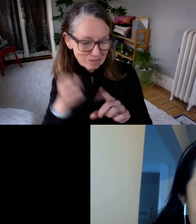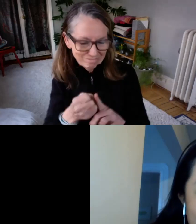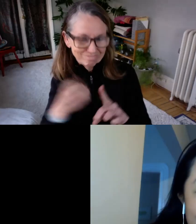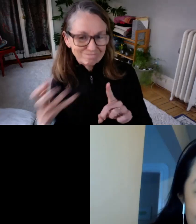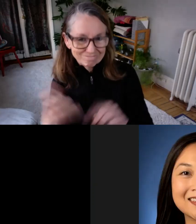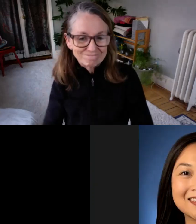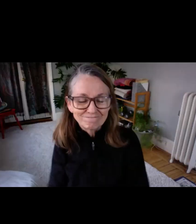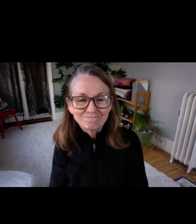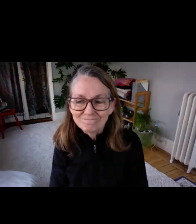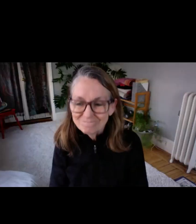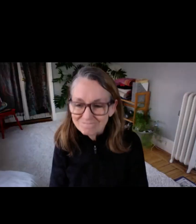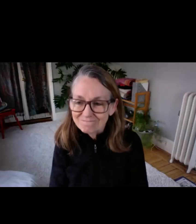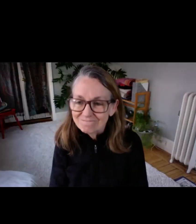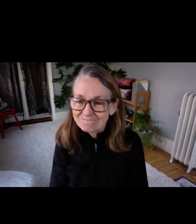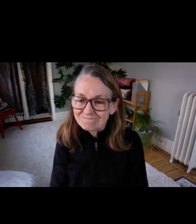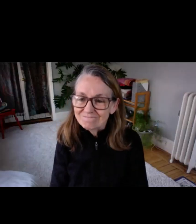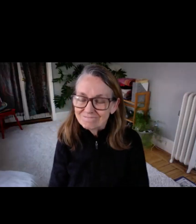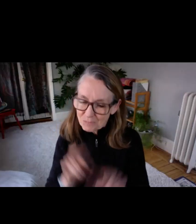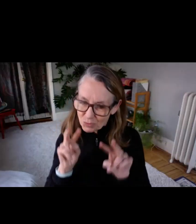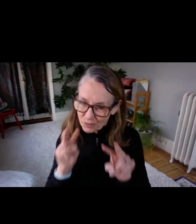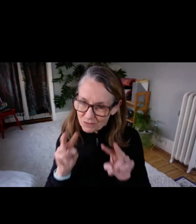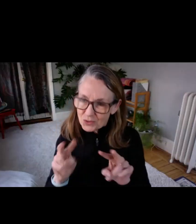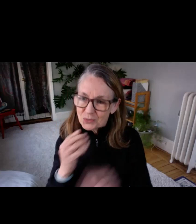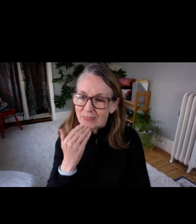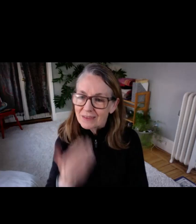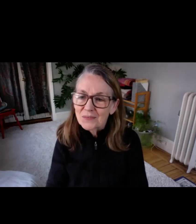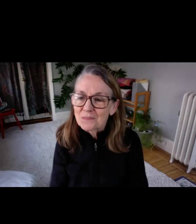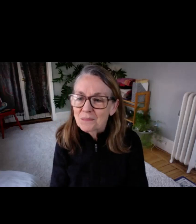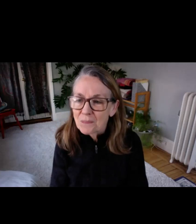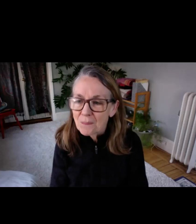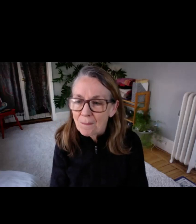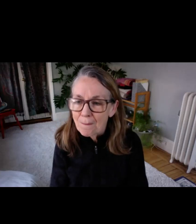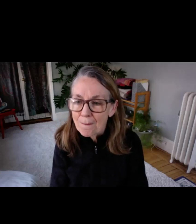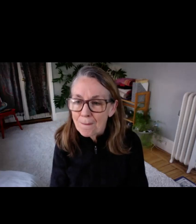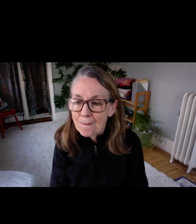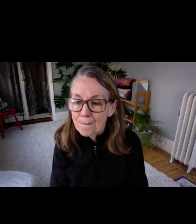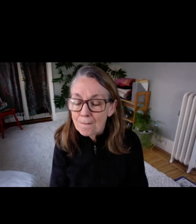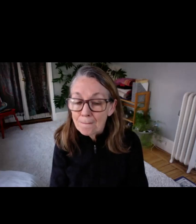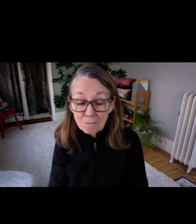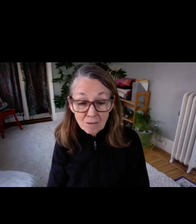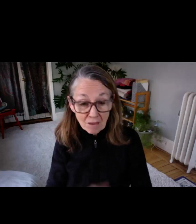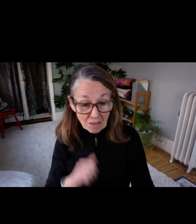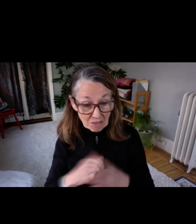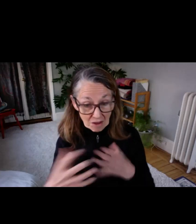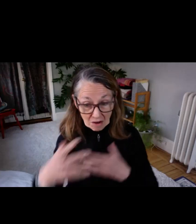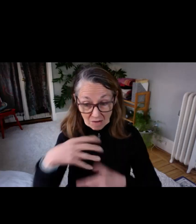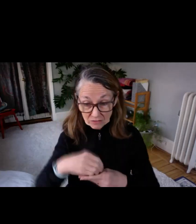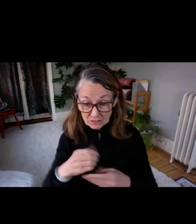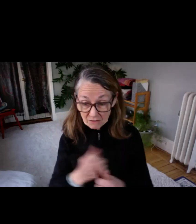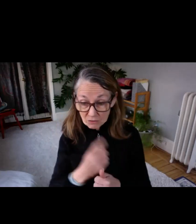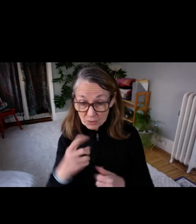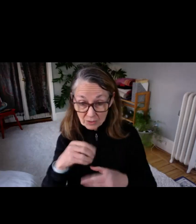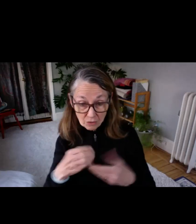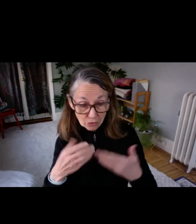Awesome. Looking forward to it. Thank you. I think that covers everybody who's in the room today. And we